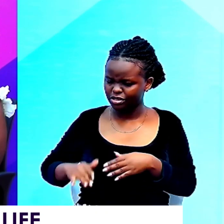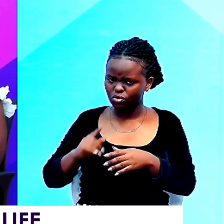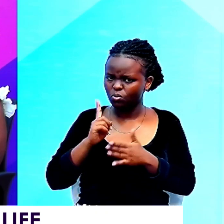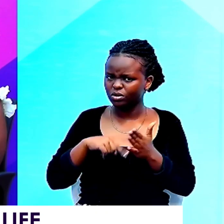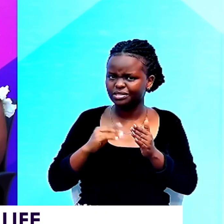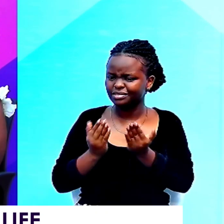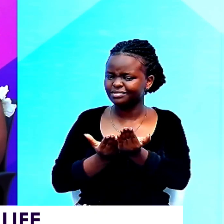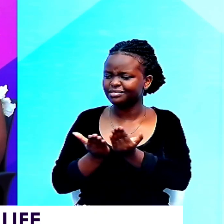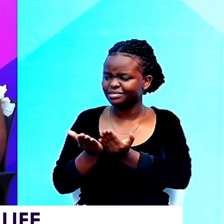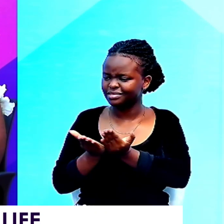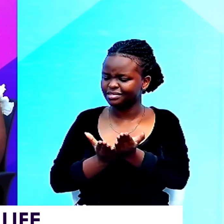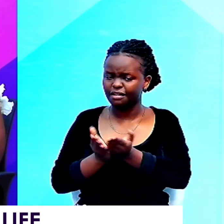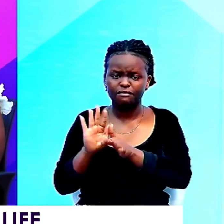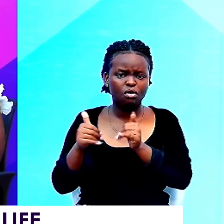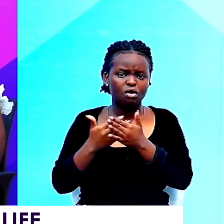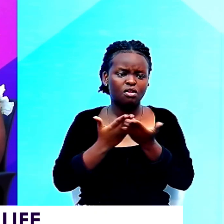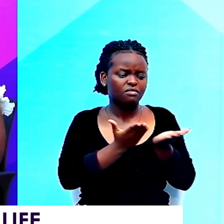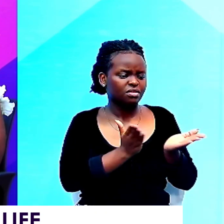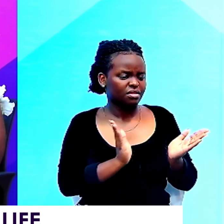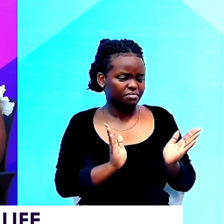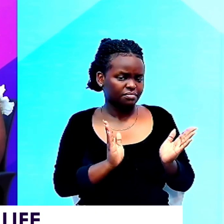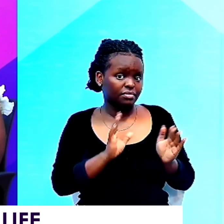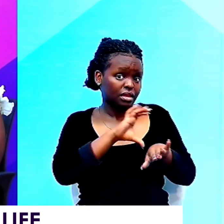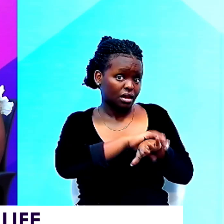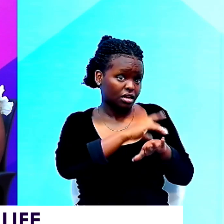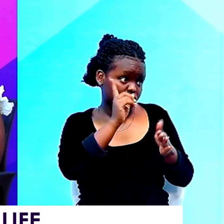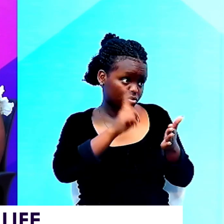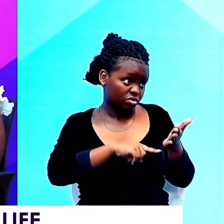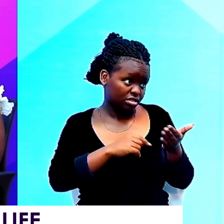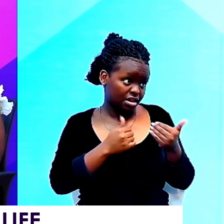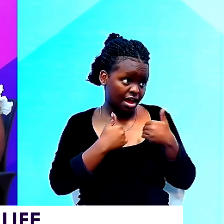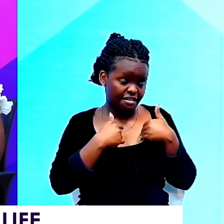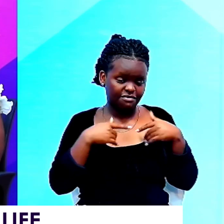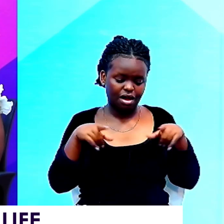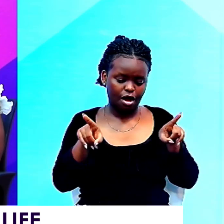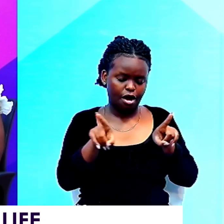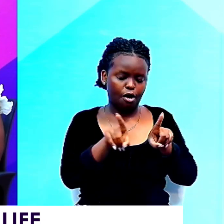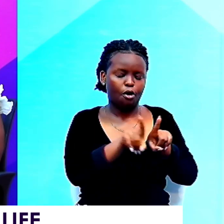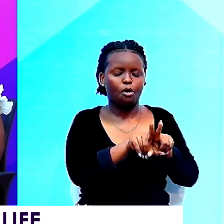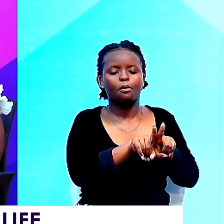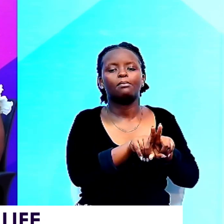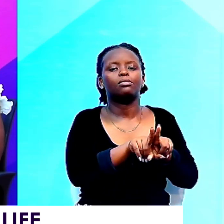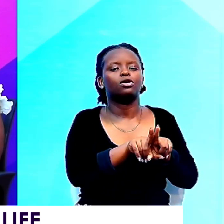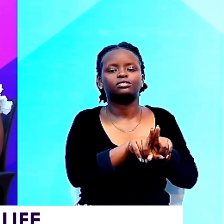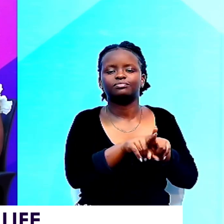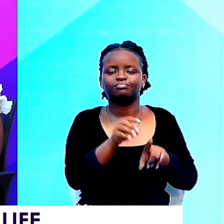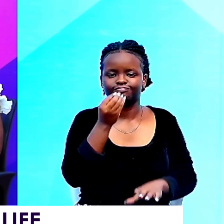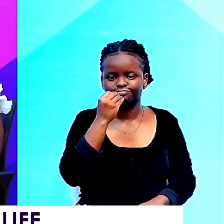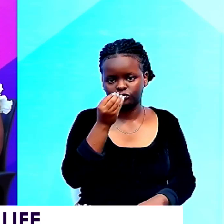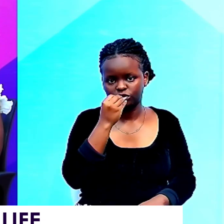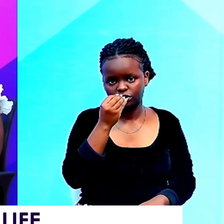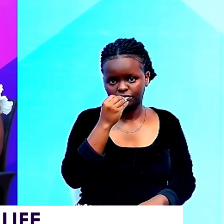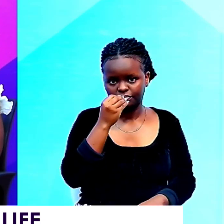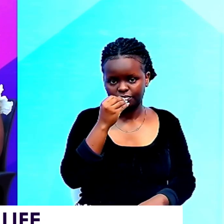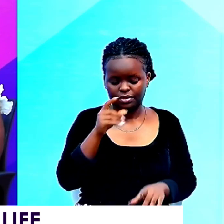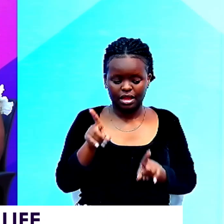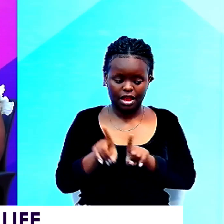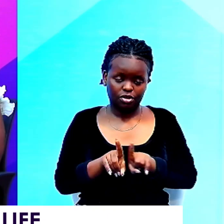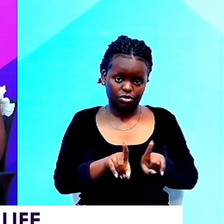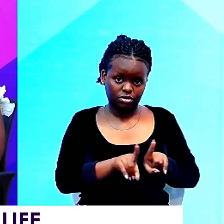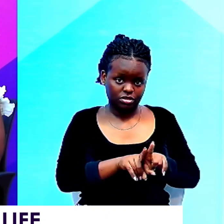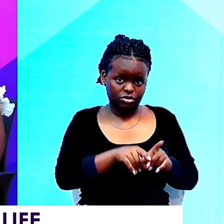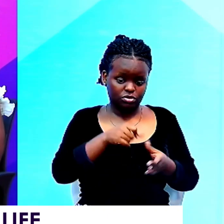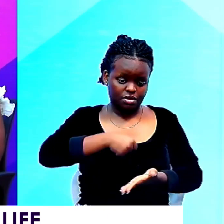them? So that is where you get that we have a common meal according to the budget that we